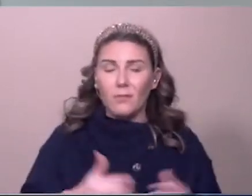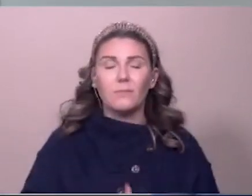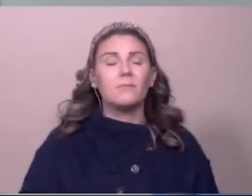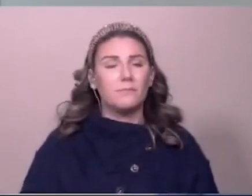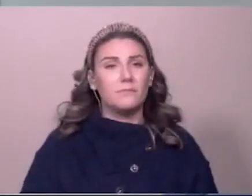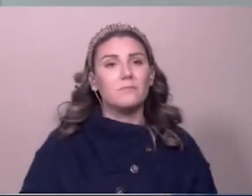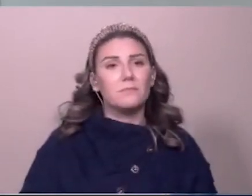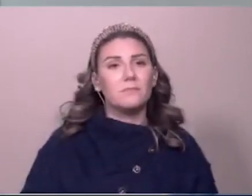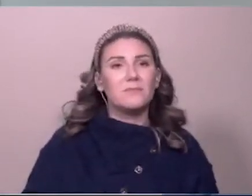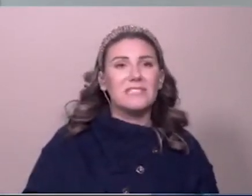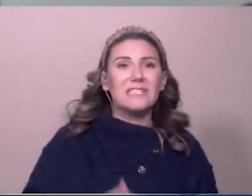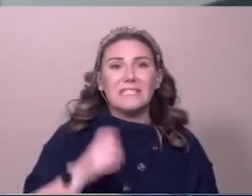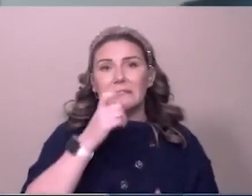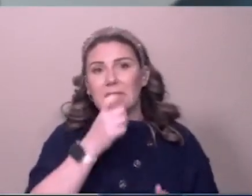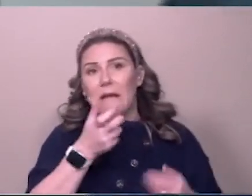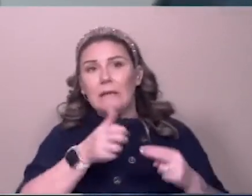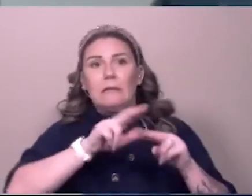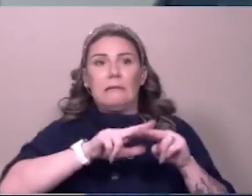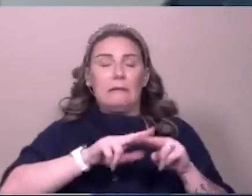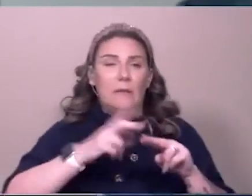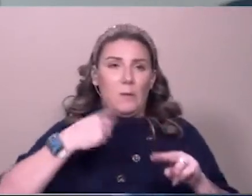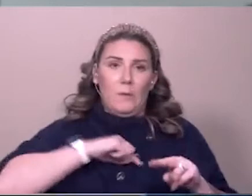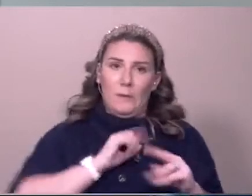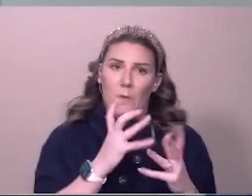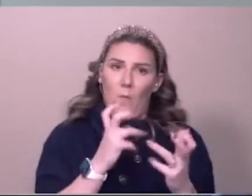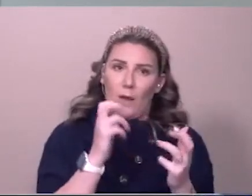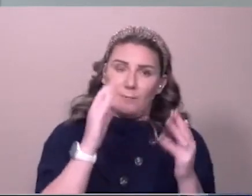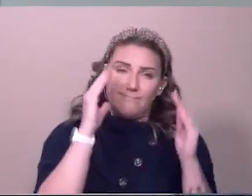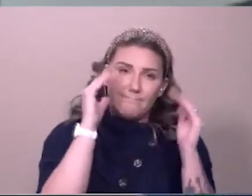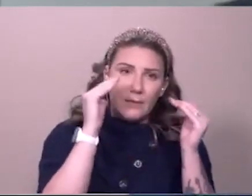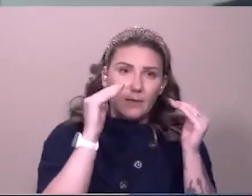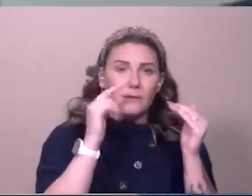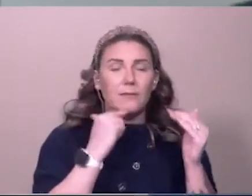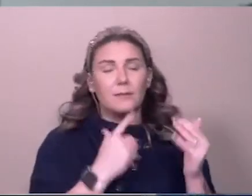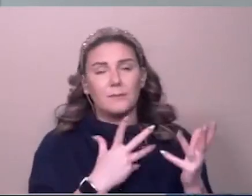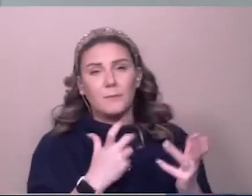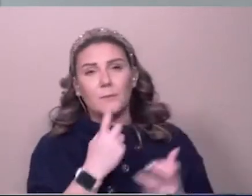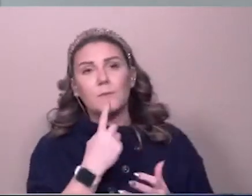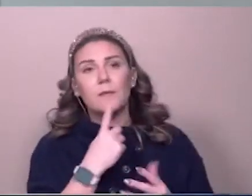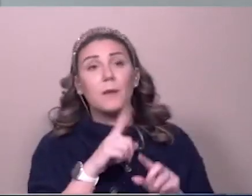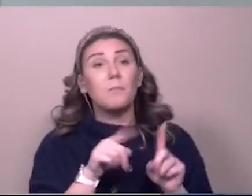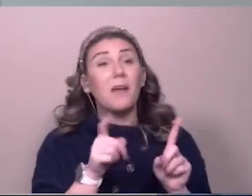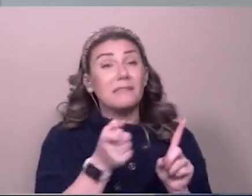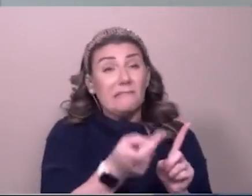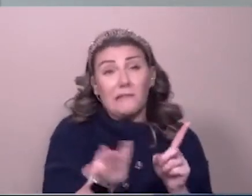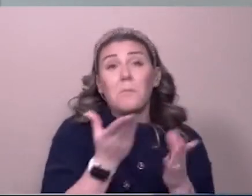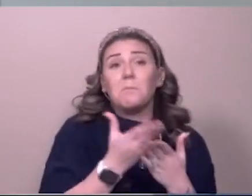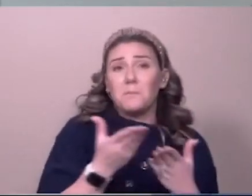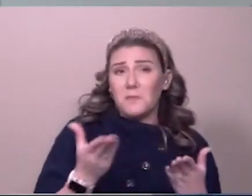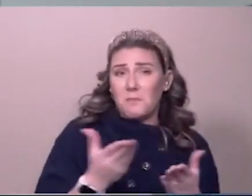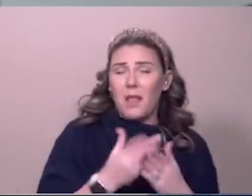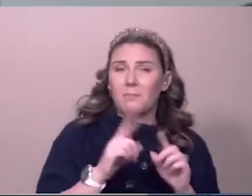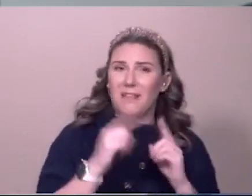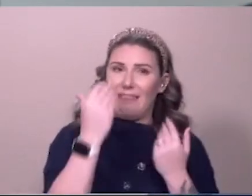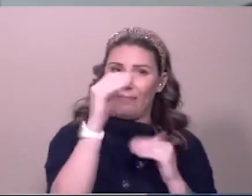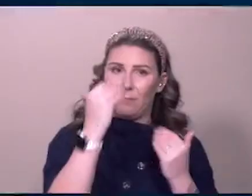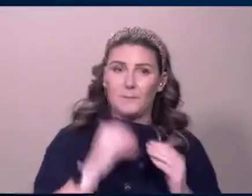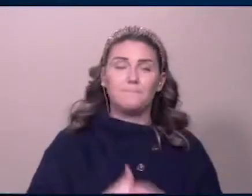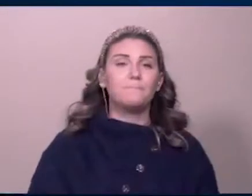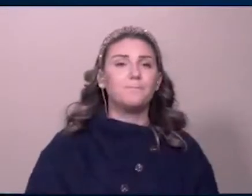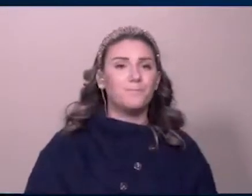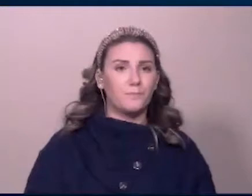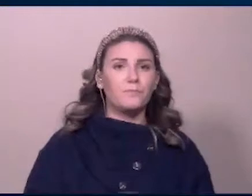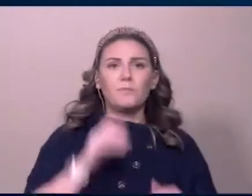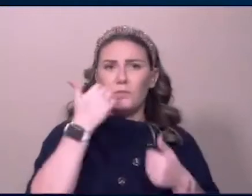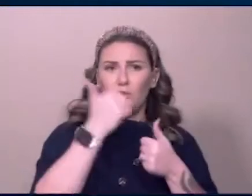it has not picked up as we expected, I want to say, but we do have some supplies, yet limited. And I remember at the